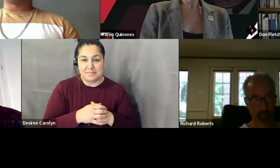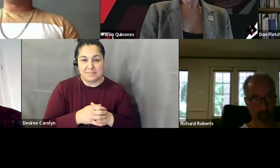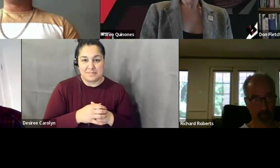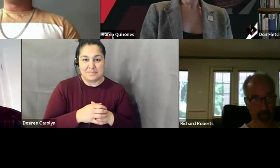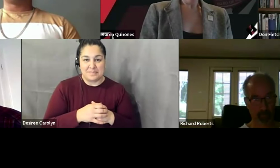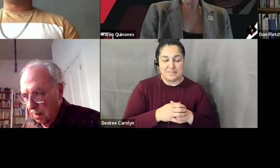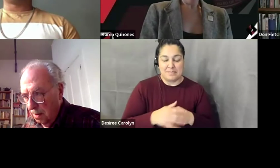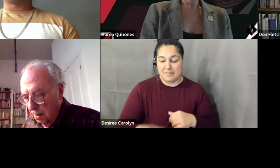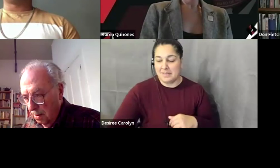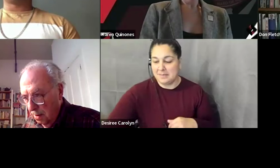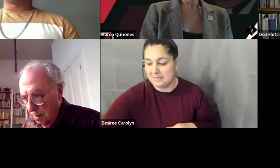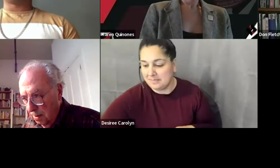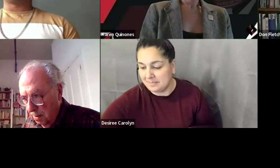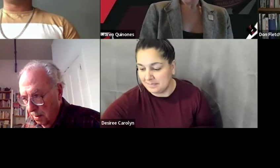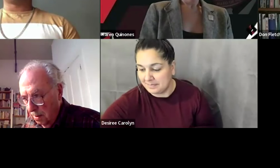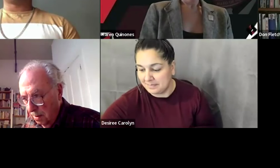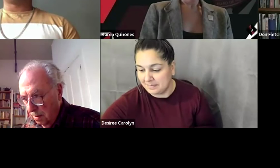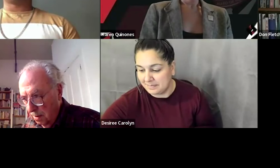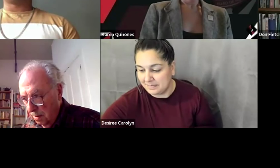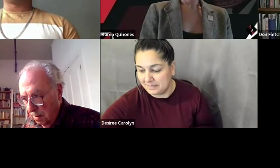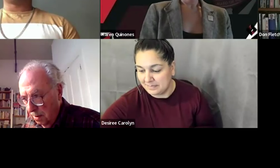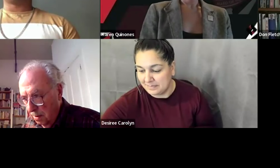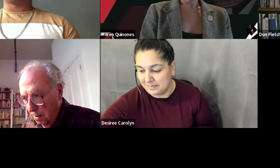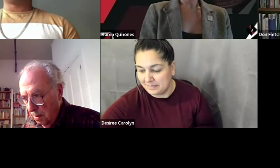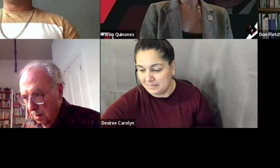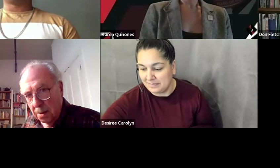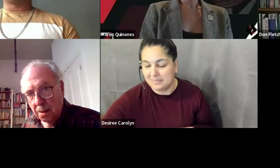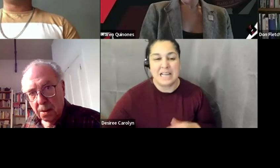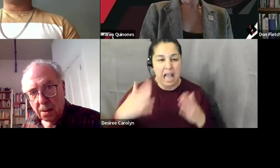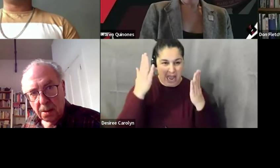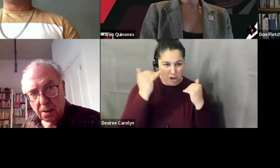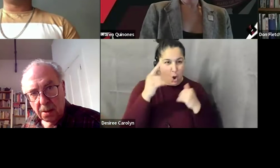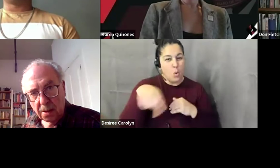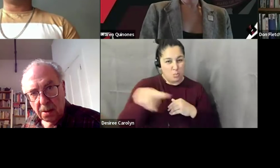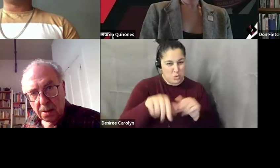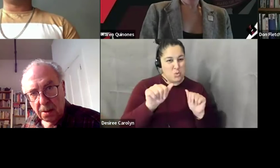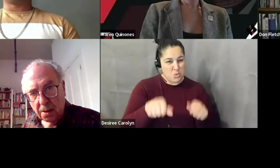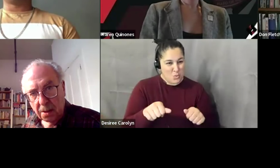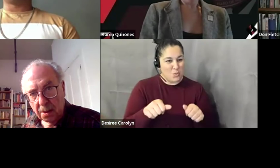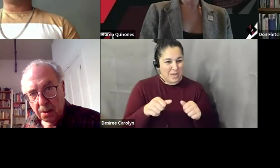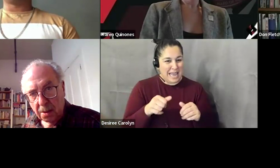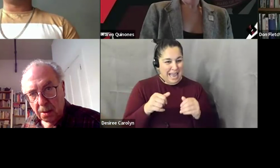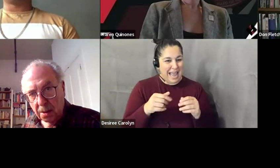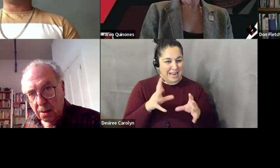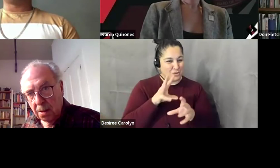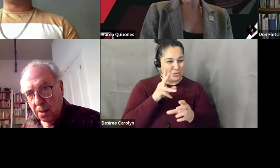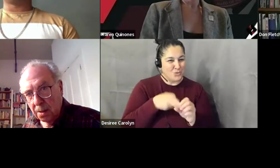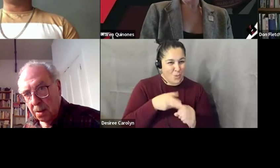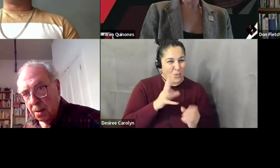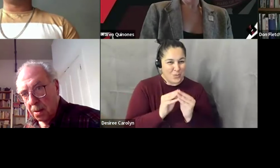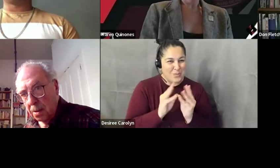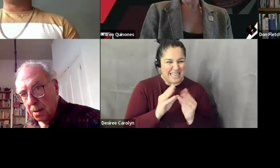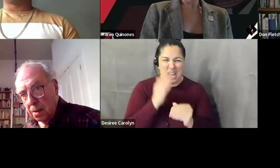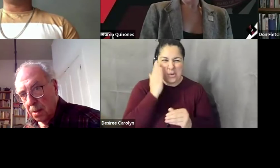In any event, I hope you'll attend because I think this one will be very, very, very, very interesting.